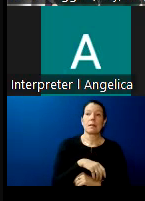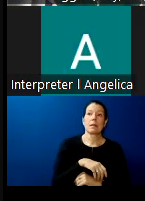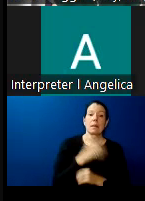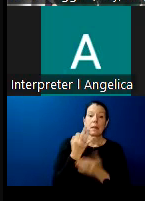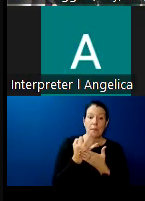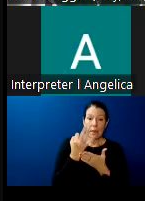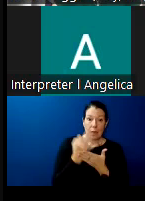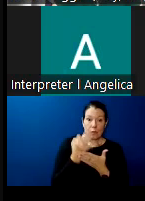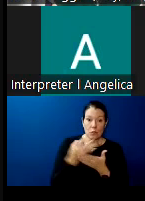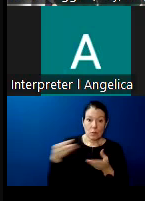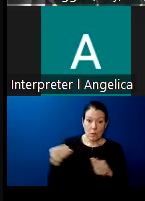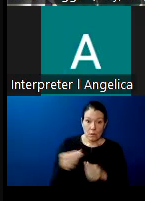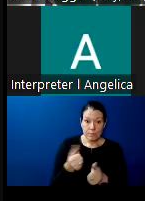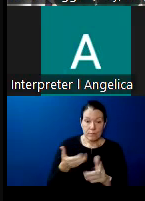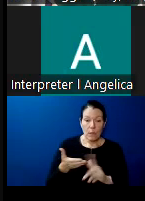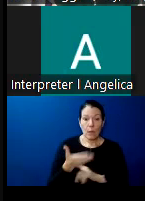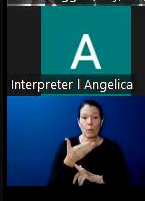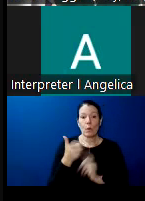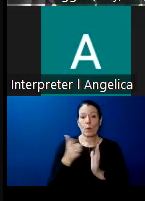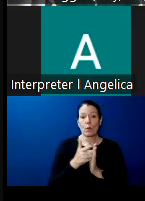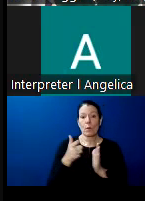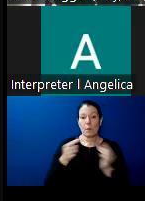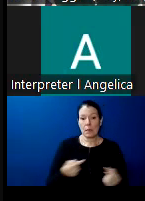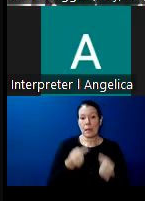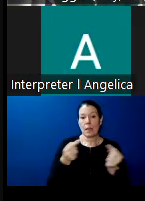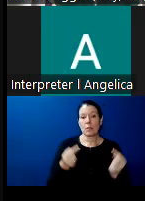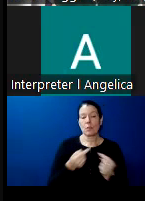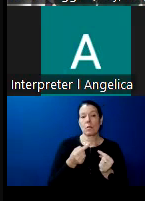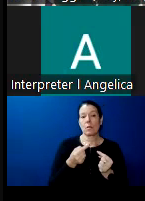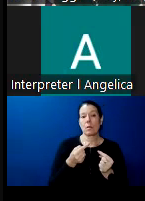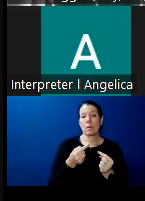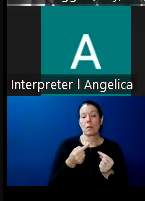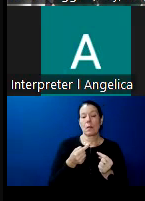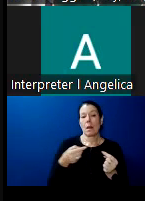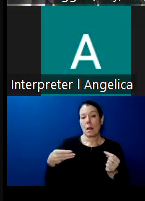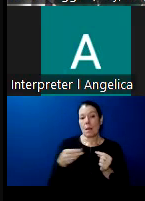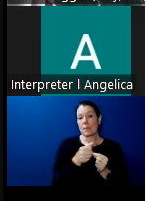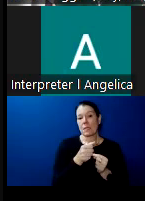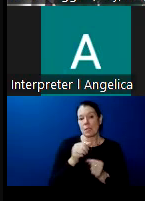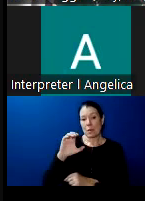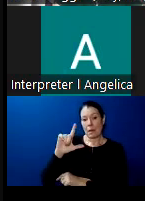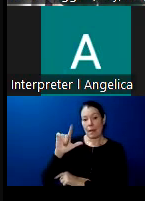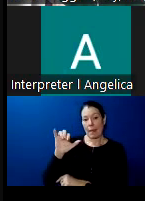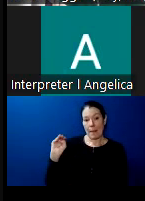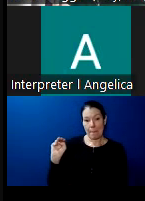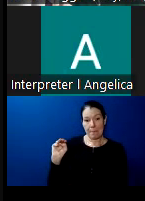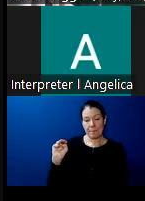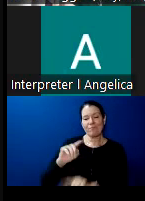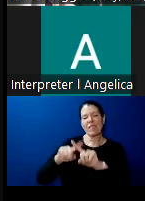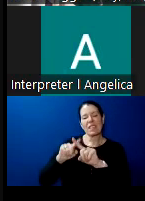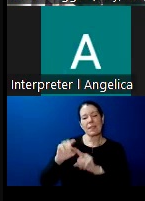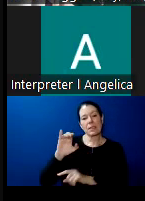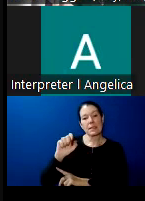financial compensation through the Criminal Injuries Compensation Board claim, and different civil services